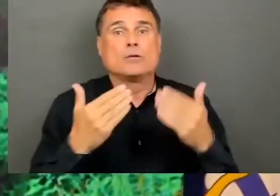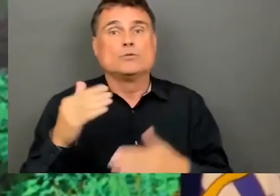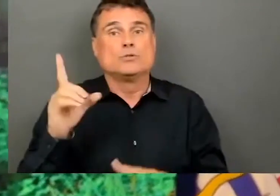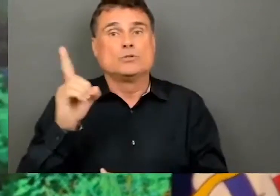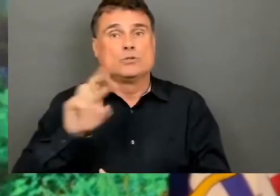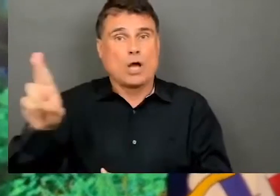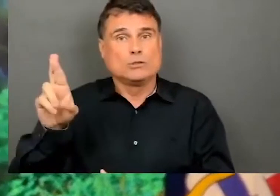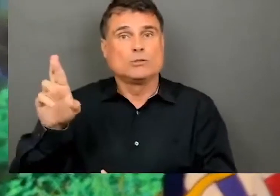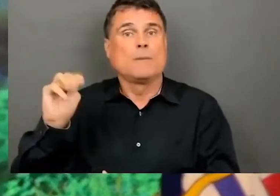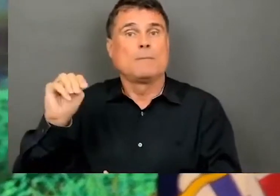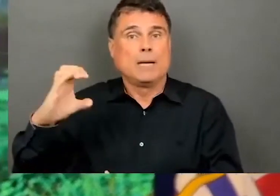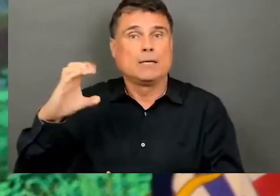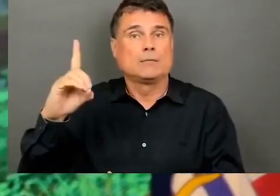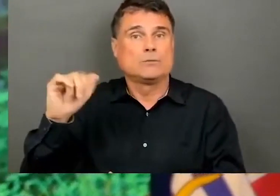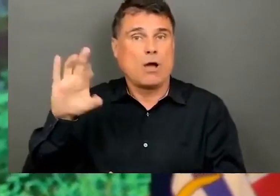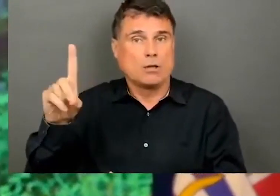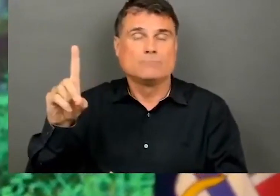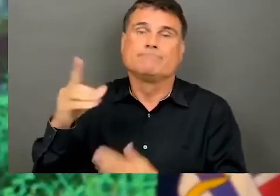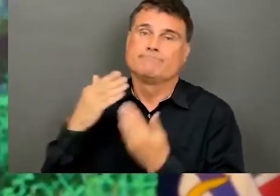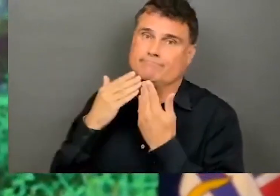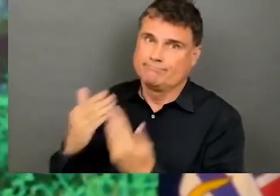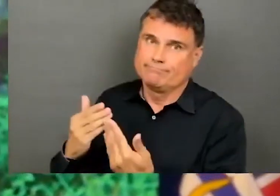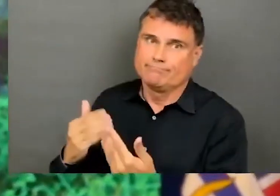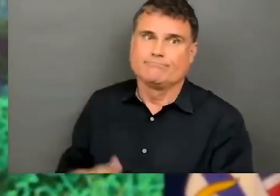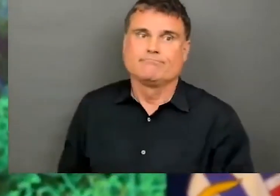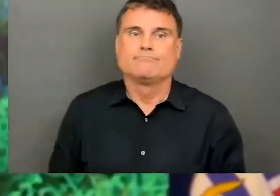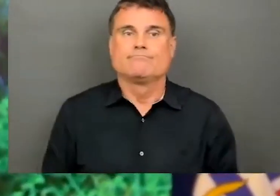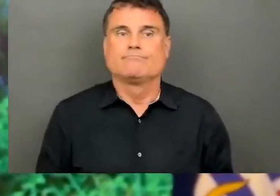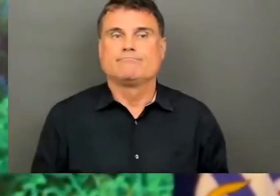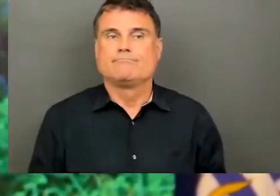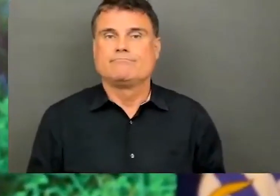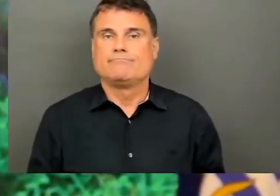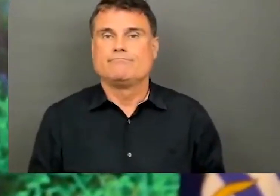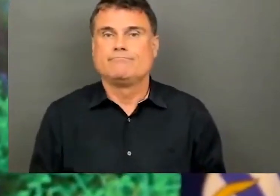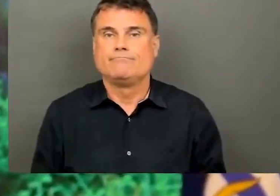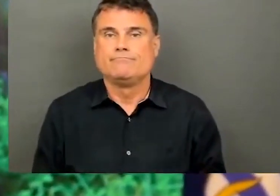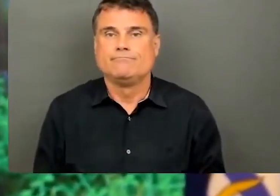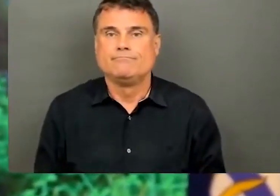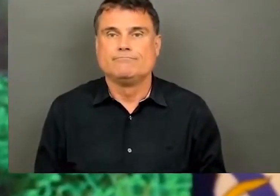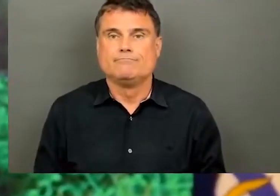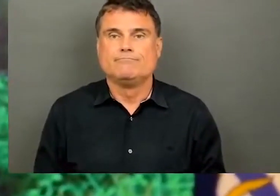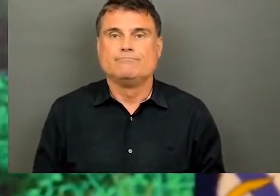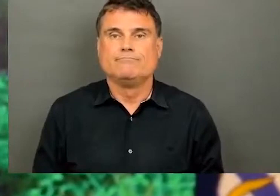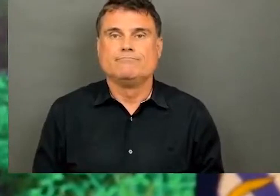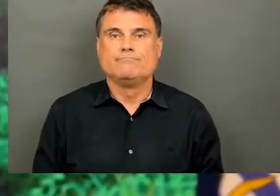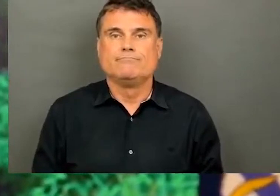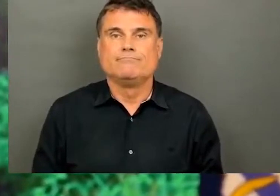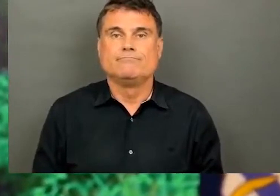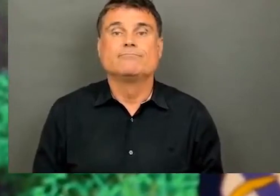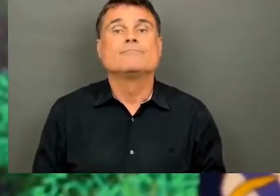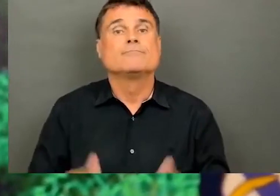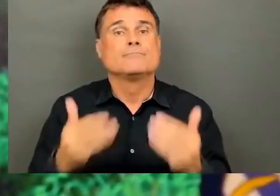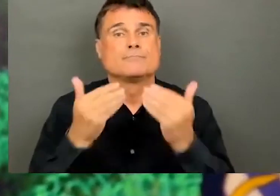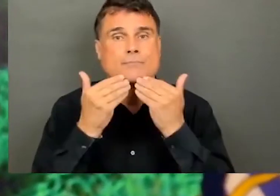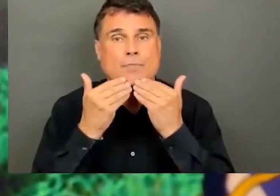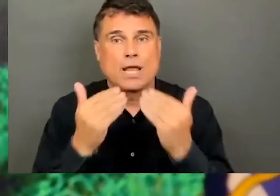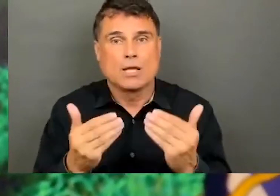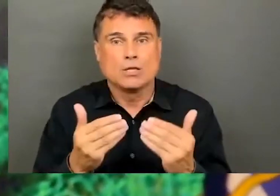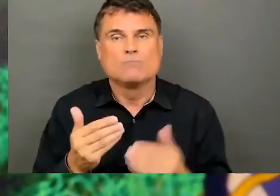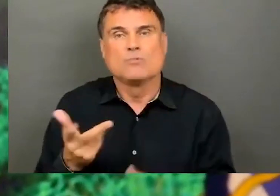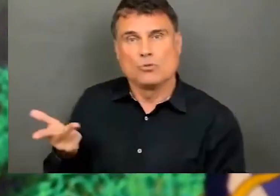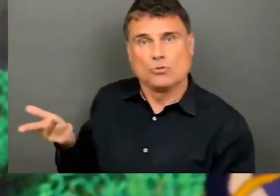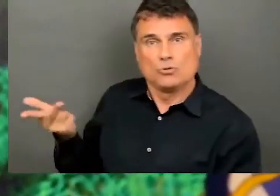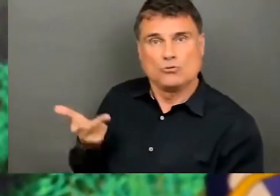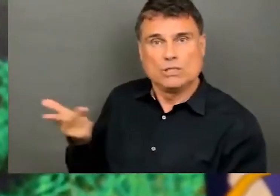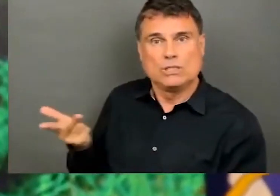Thank you, Dr. CHOW, Dr. McDonald, Dr. Henry, and everybody who has worked to build this expansion